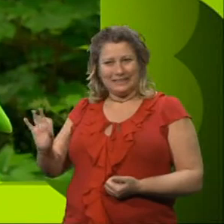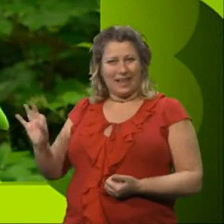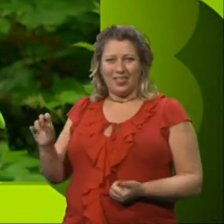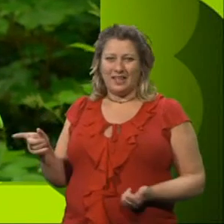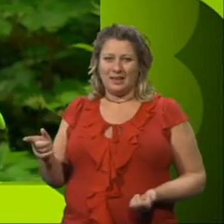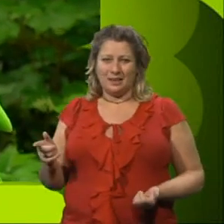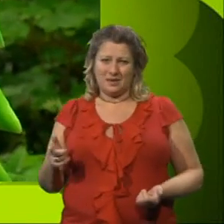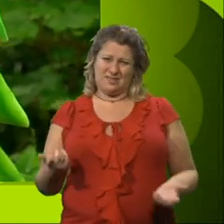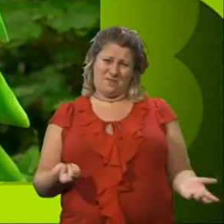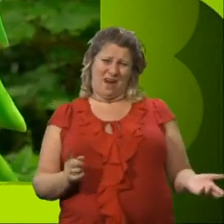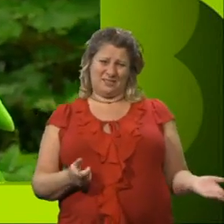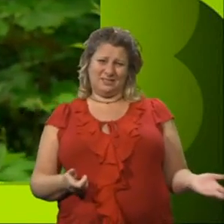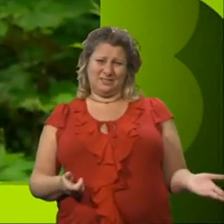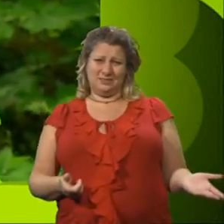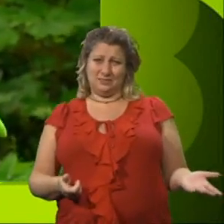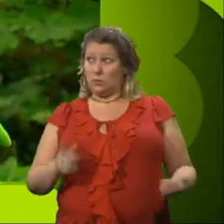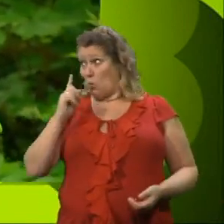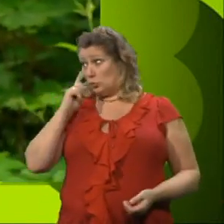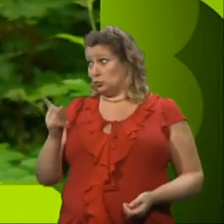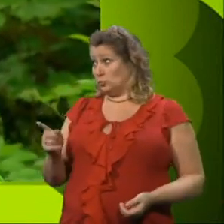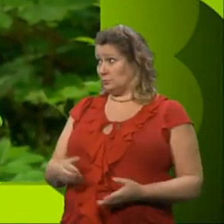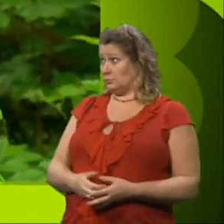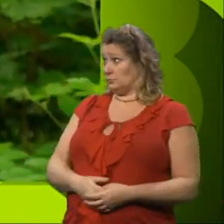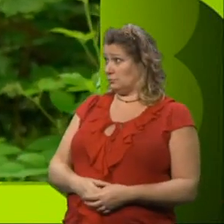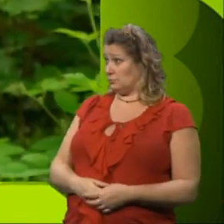Couldn't you do any better than that? Yeah. What's this?